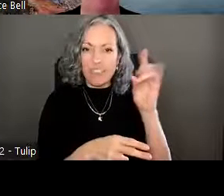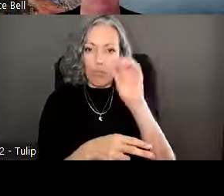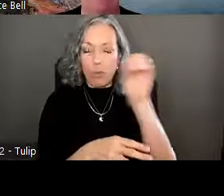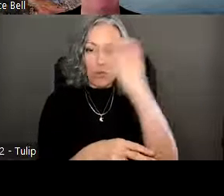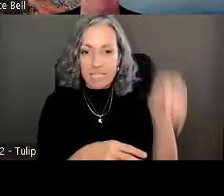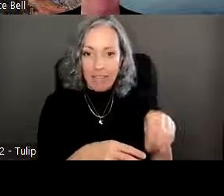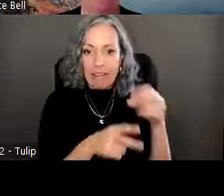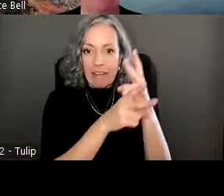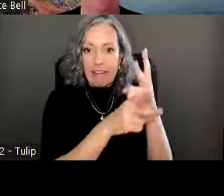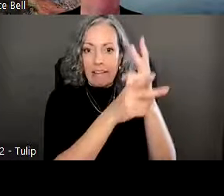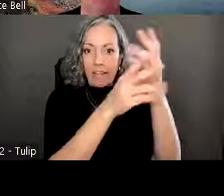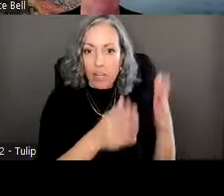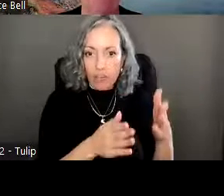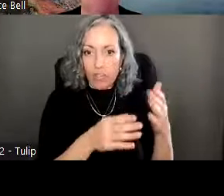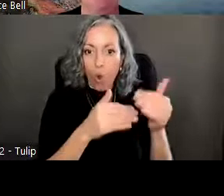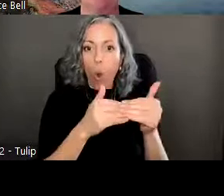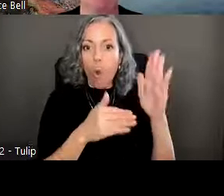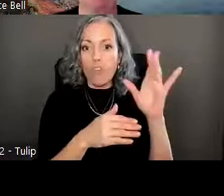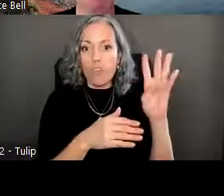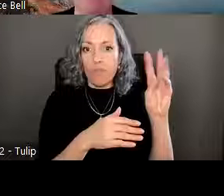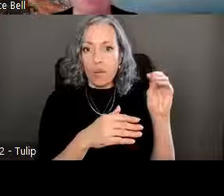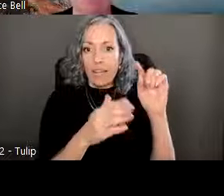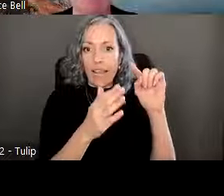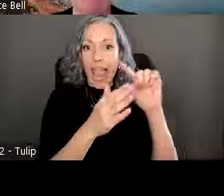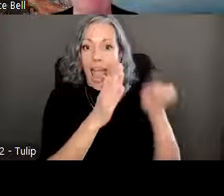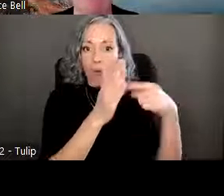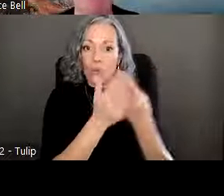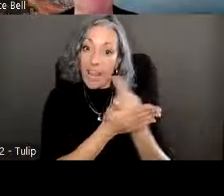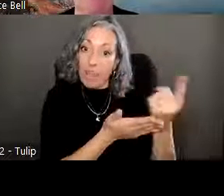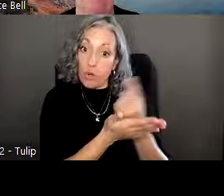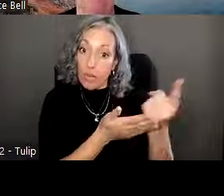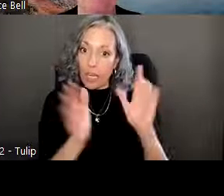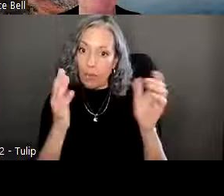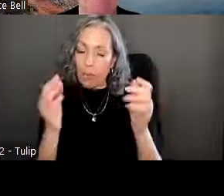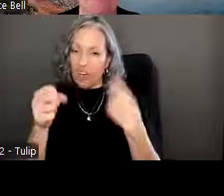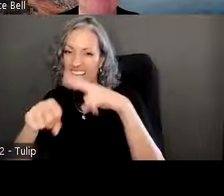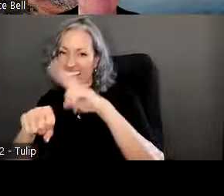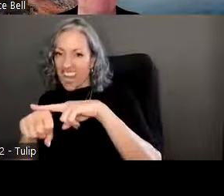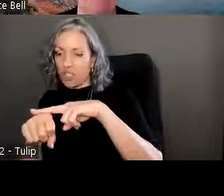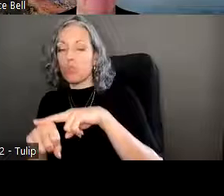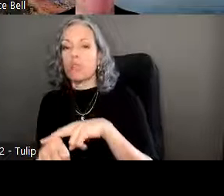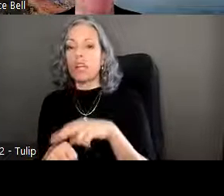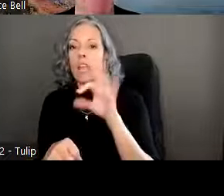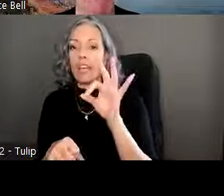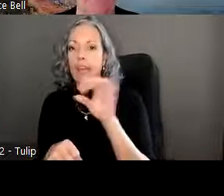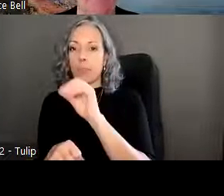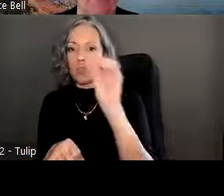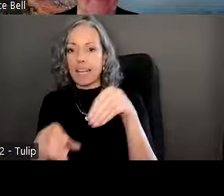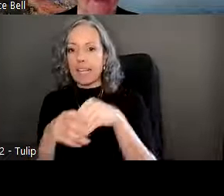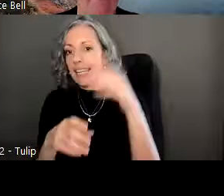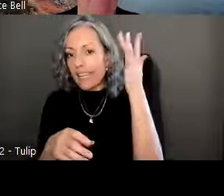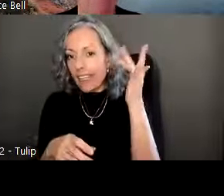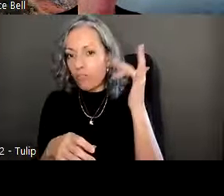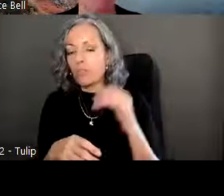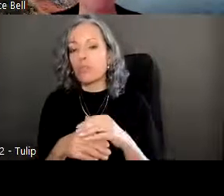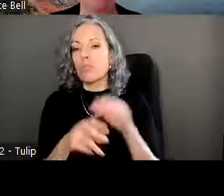are doing more than 40 hours of caregiving a week, compared to 32% in the national data and 9% in the California Health Interview